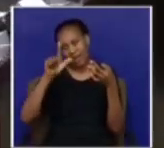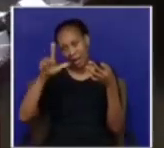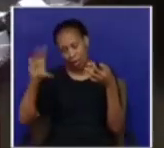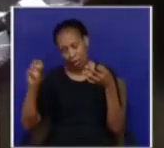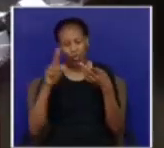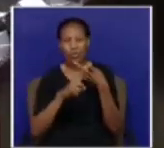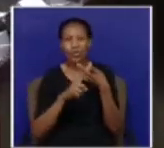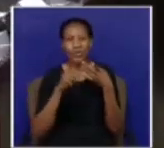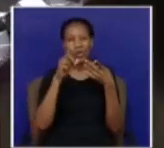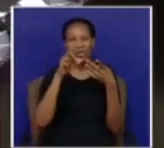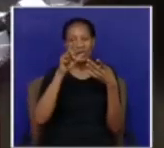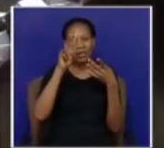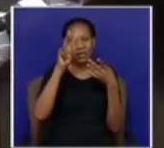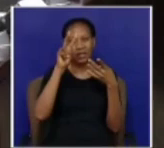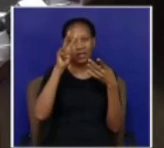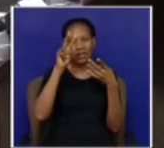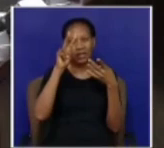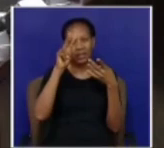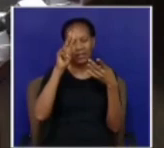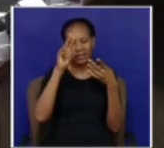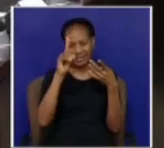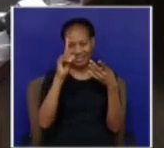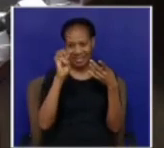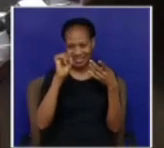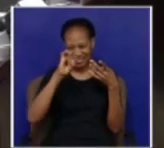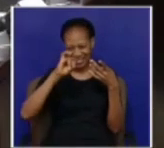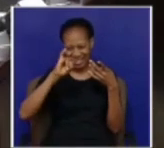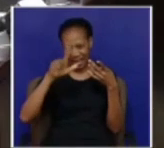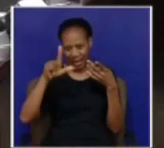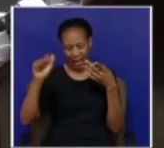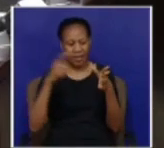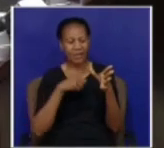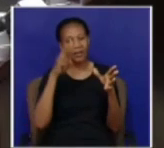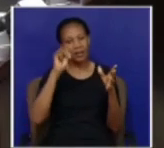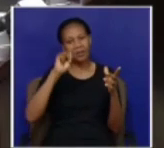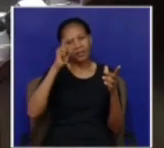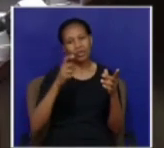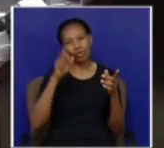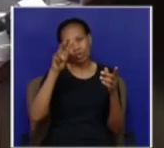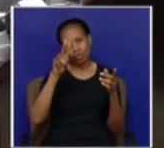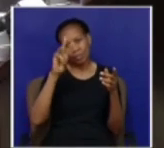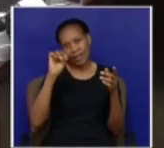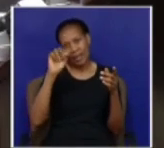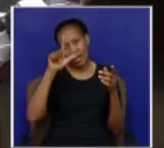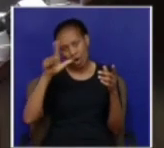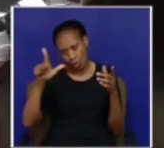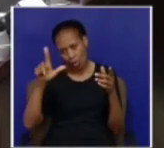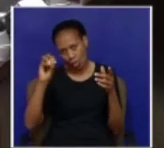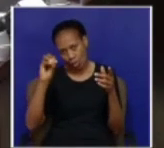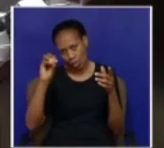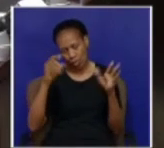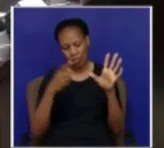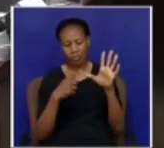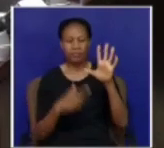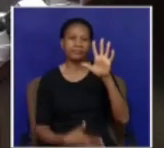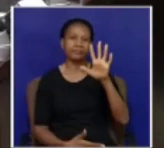Sibonelo, Njaba Delisile. Nomalo Nkosinathi Innocent.